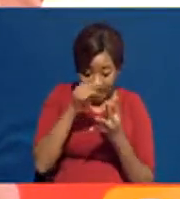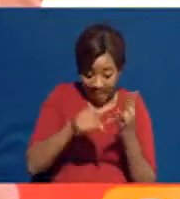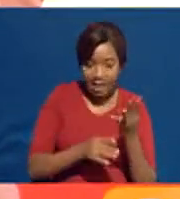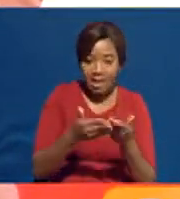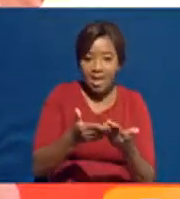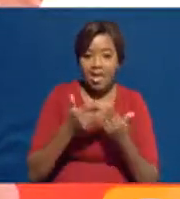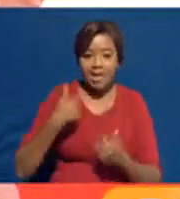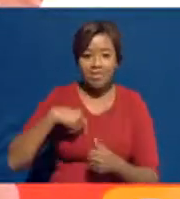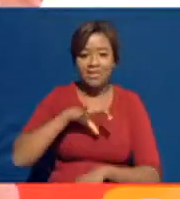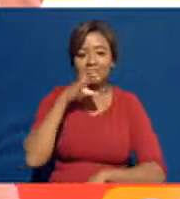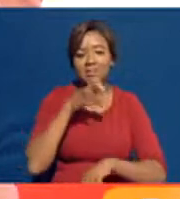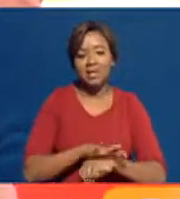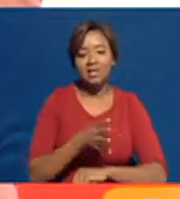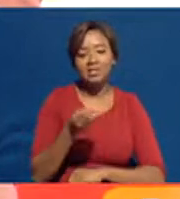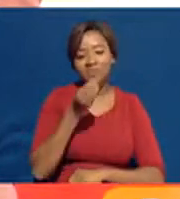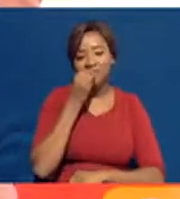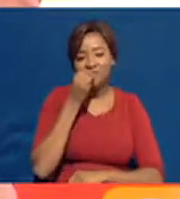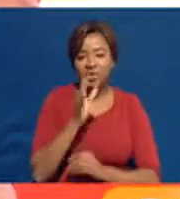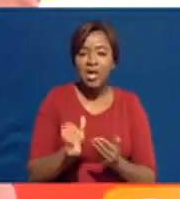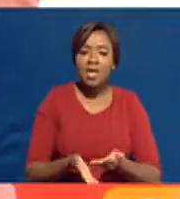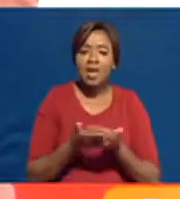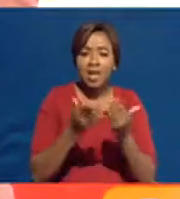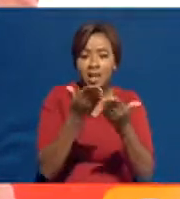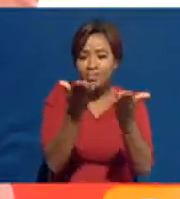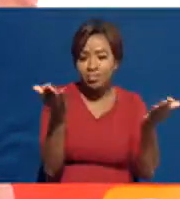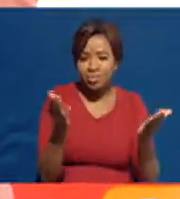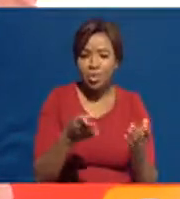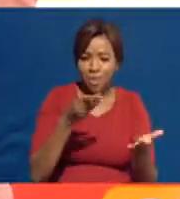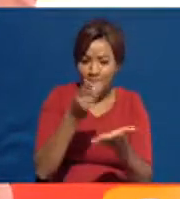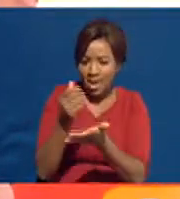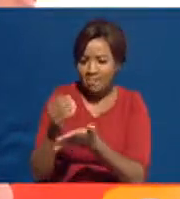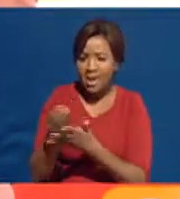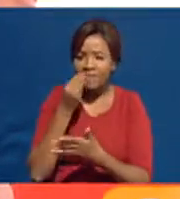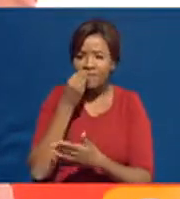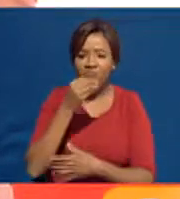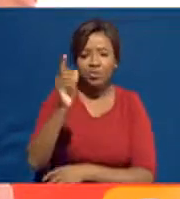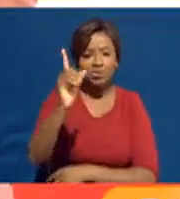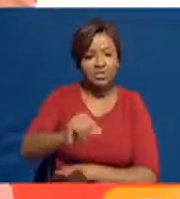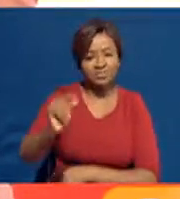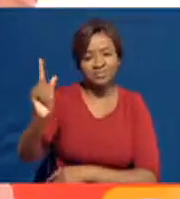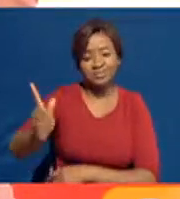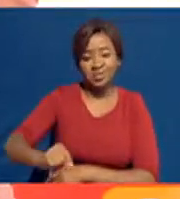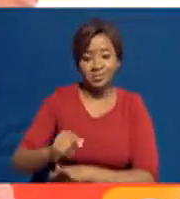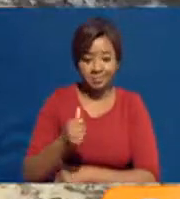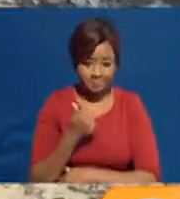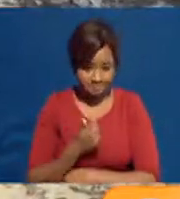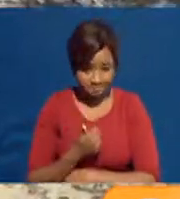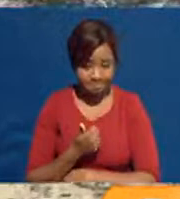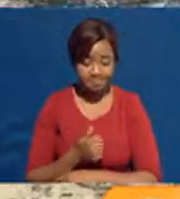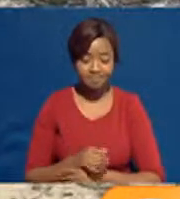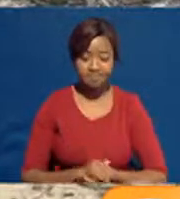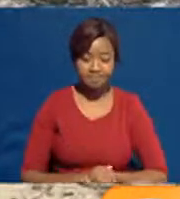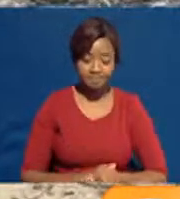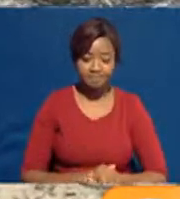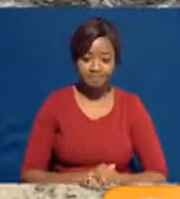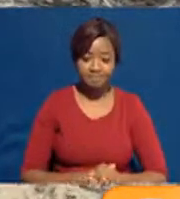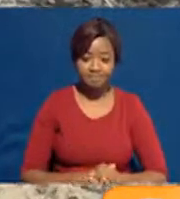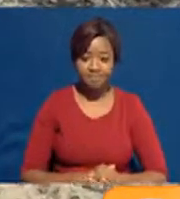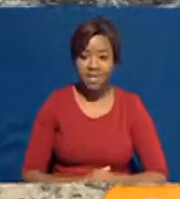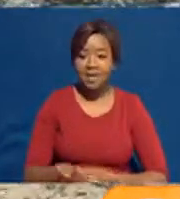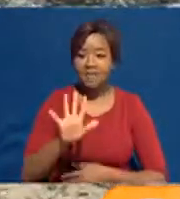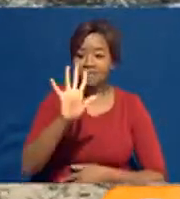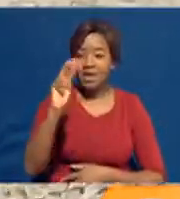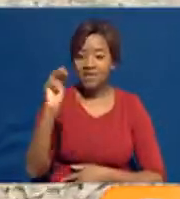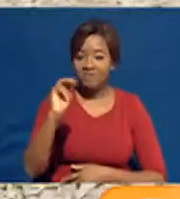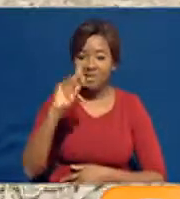kutuletea chakula ndio tupunguze ndio mambo ya chakula isipande juu kwa bei. With over 5 million